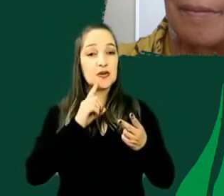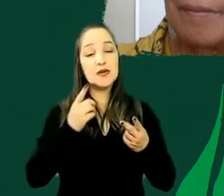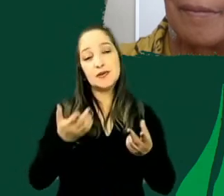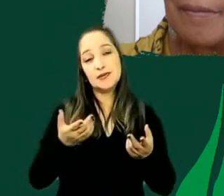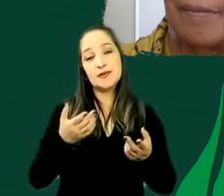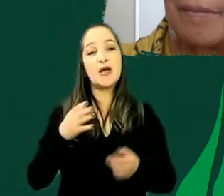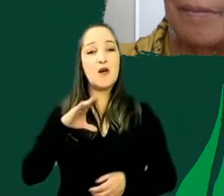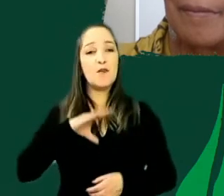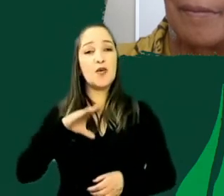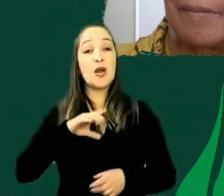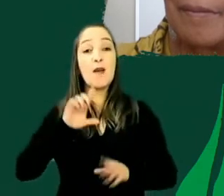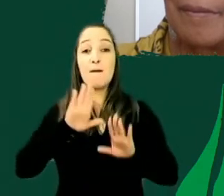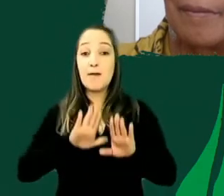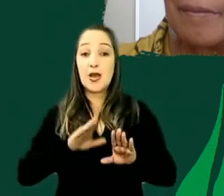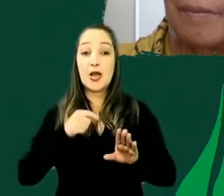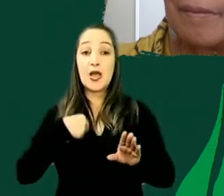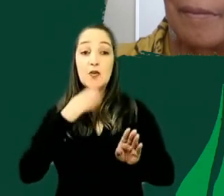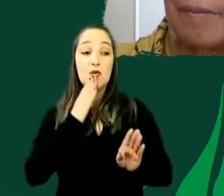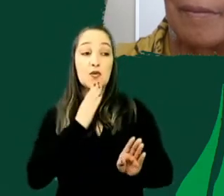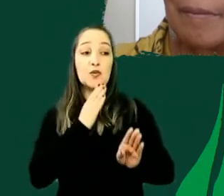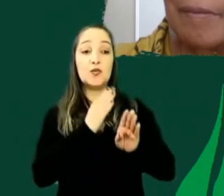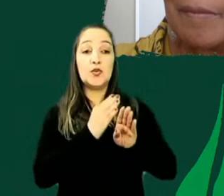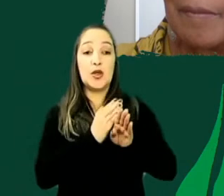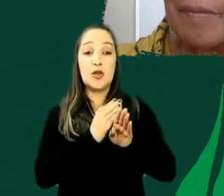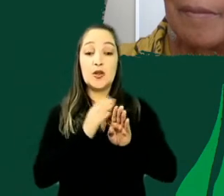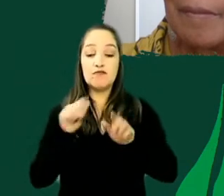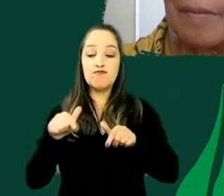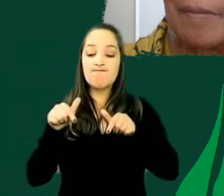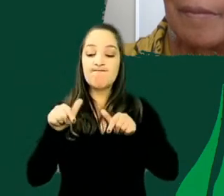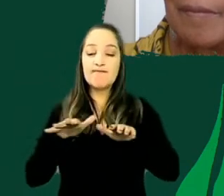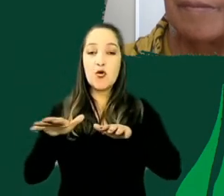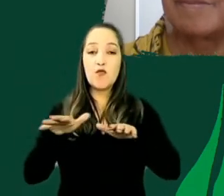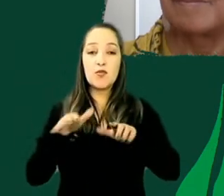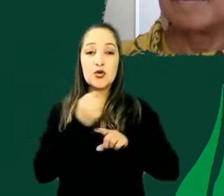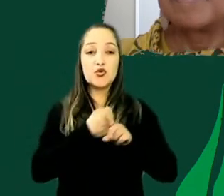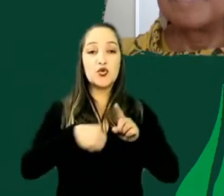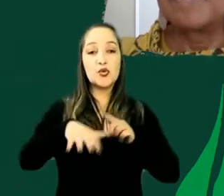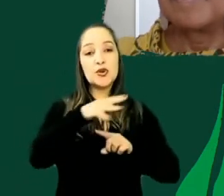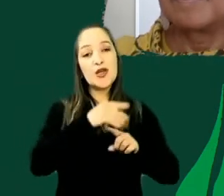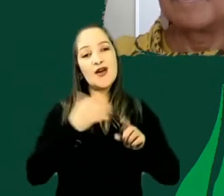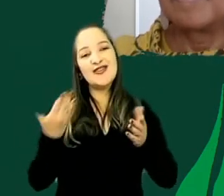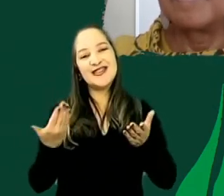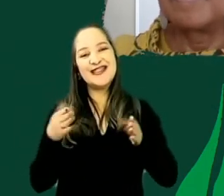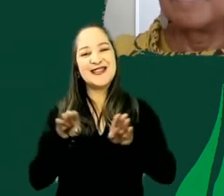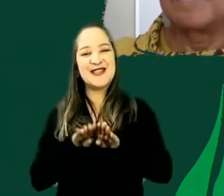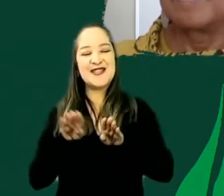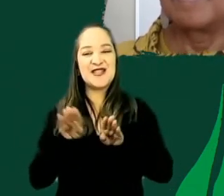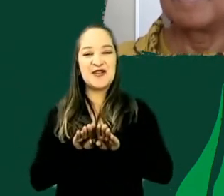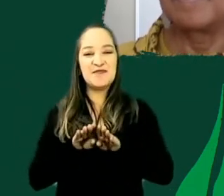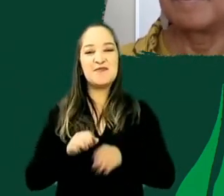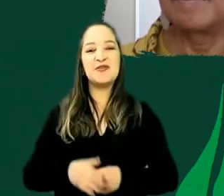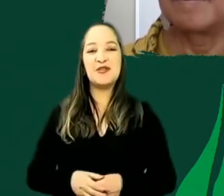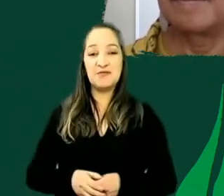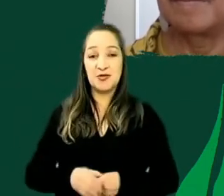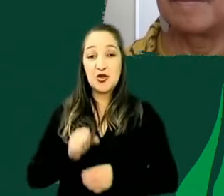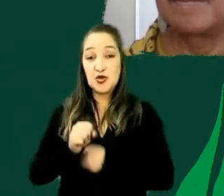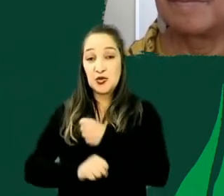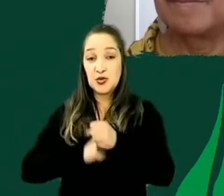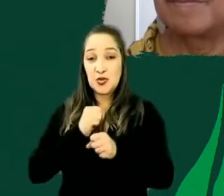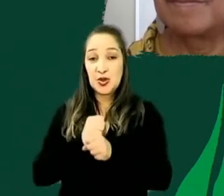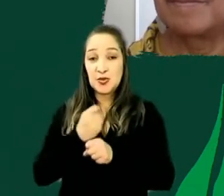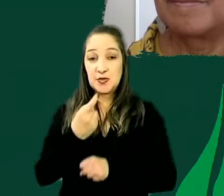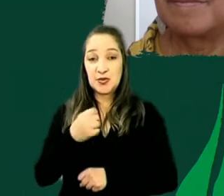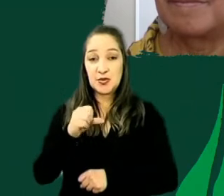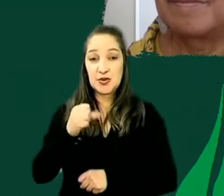movement that I found them. And without a doubt, in the 1960s,